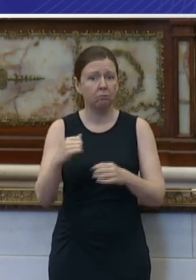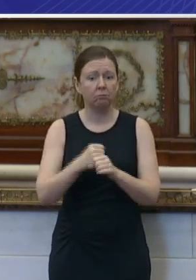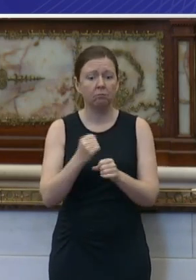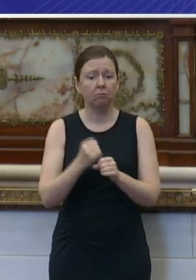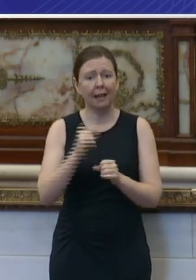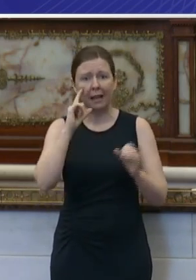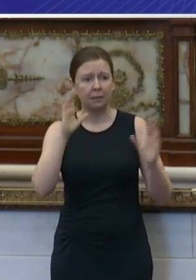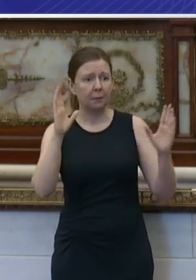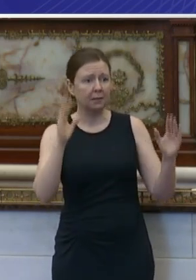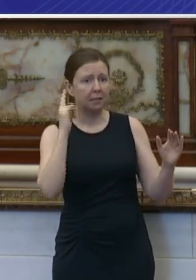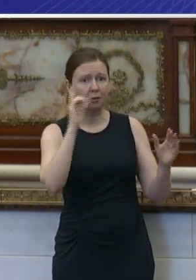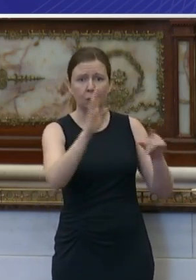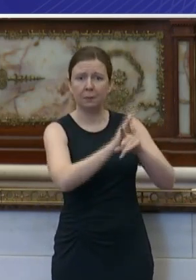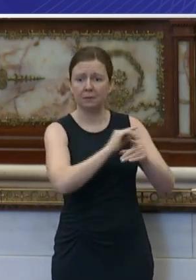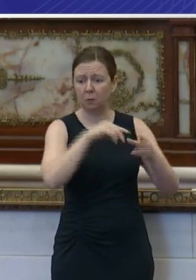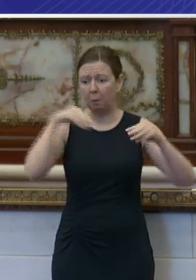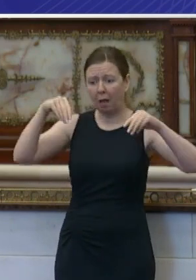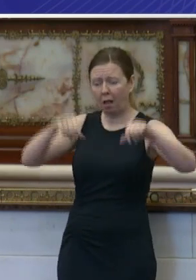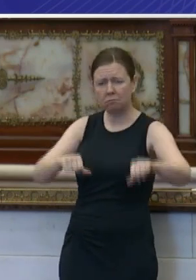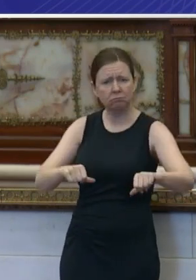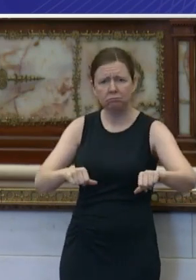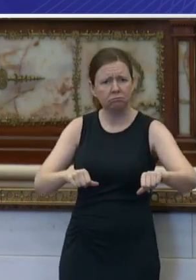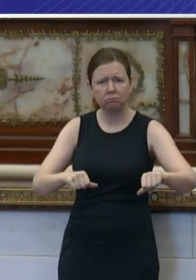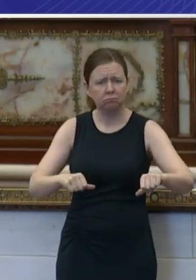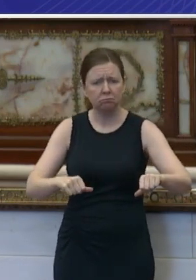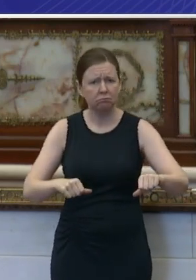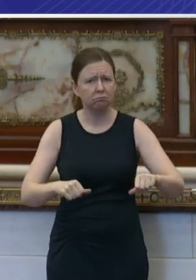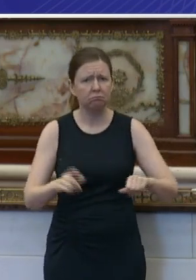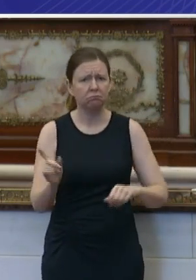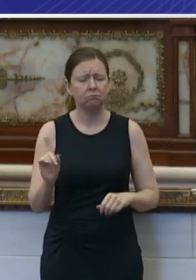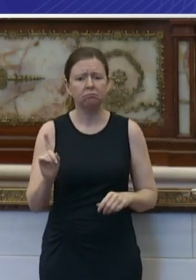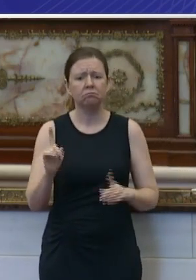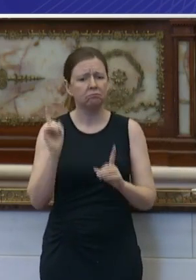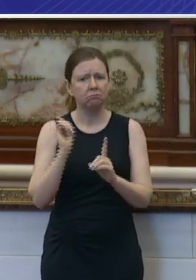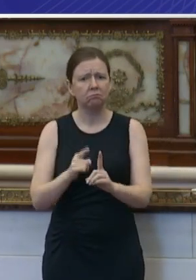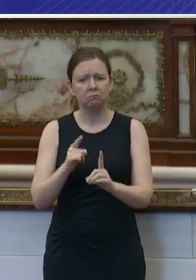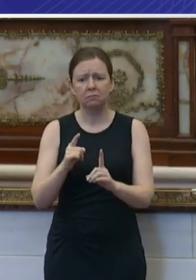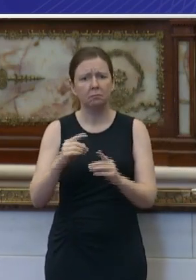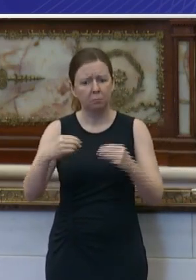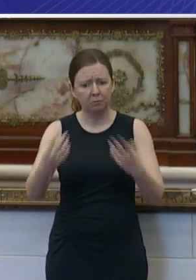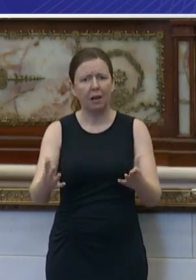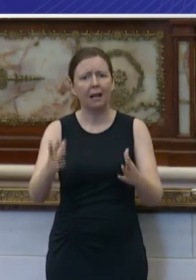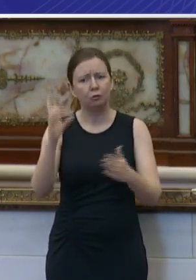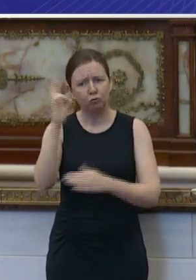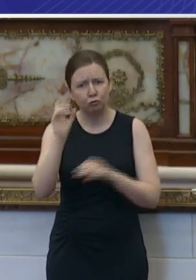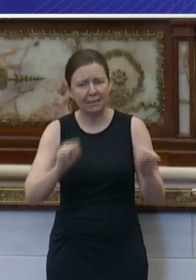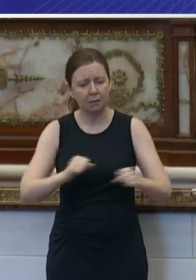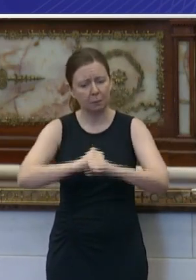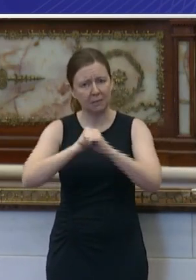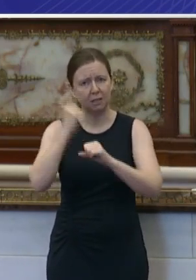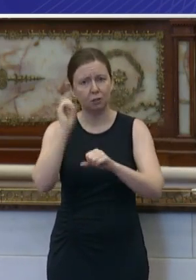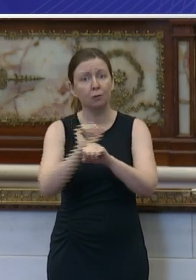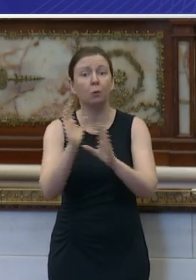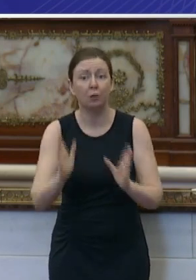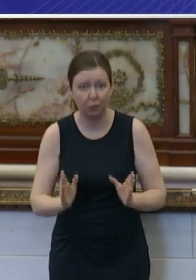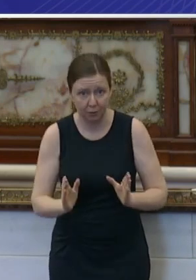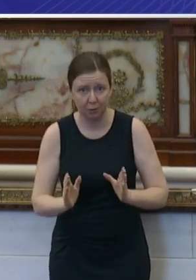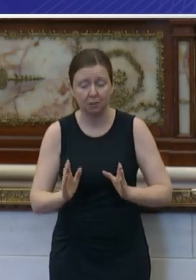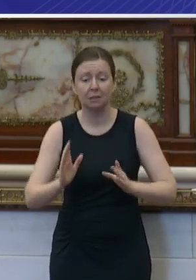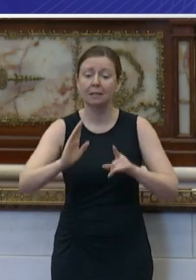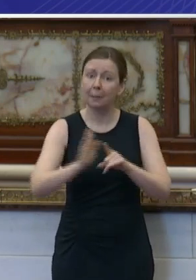unreasonable expectations for businesses that are already suffering. It is simply to provide reasonable protections for our workers,